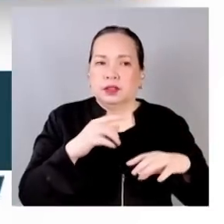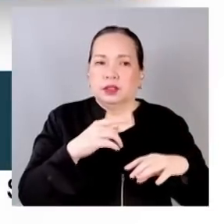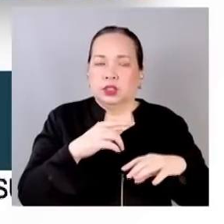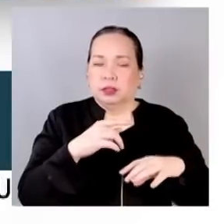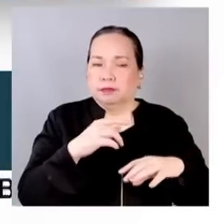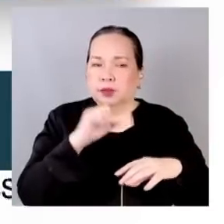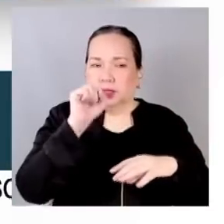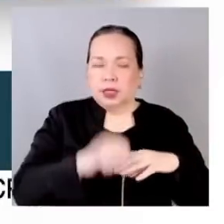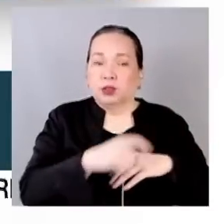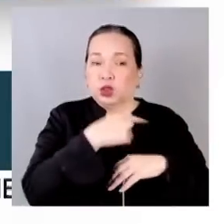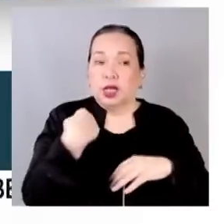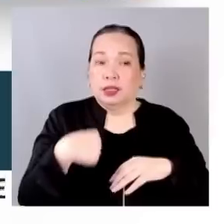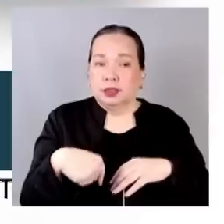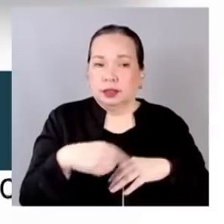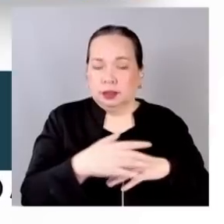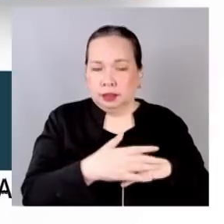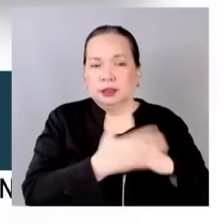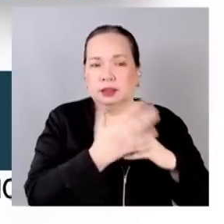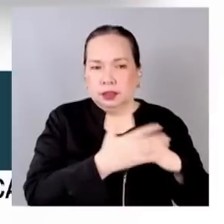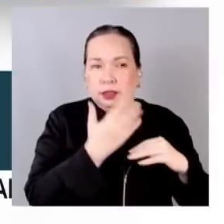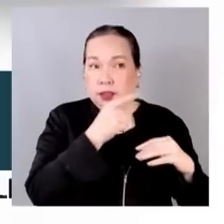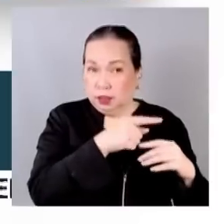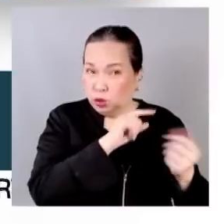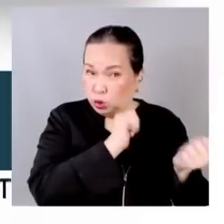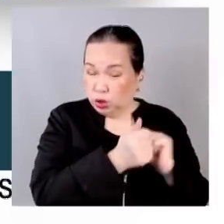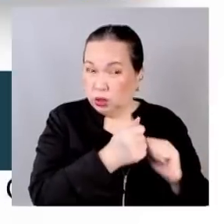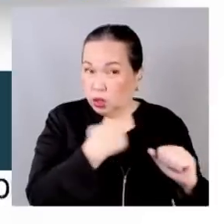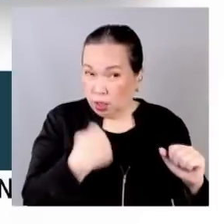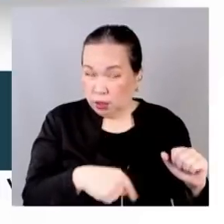our relationship with your country.